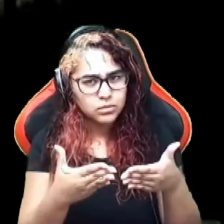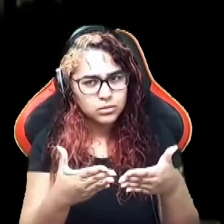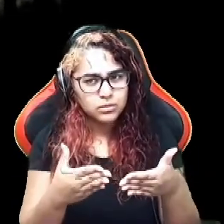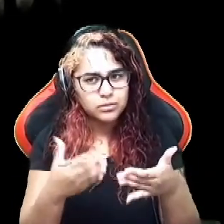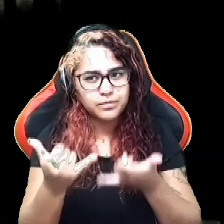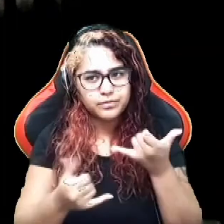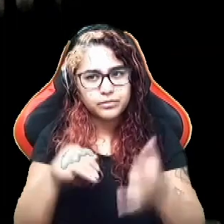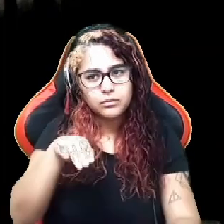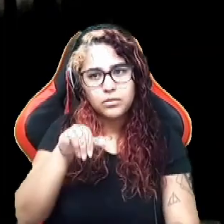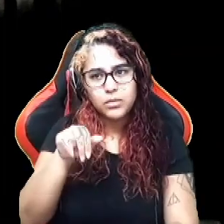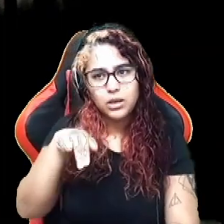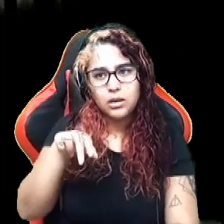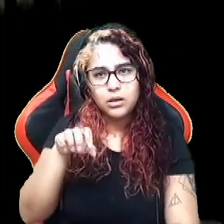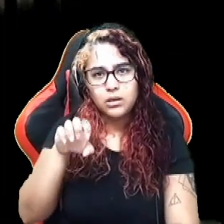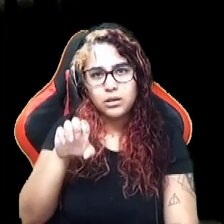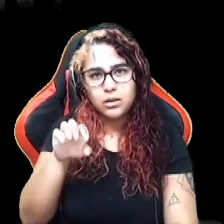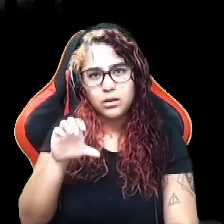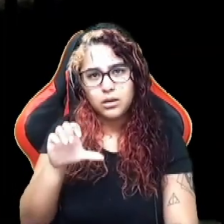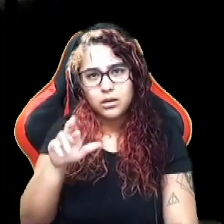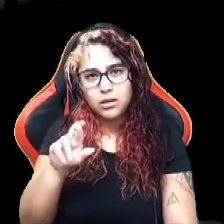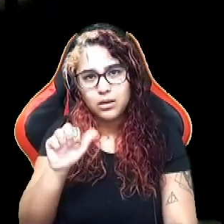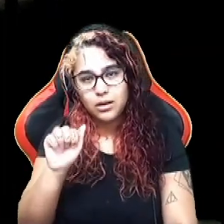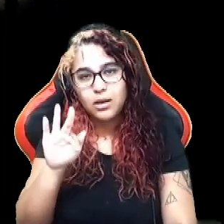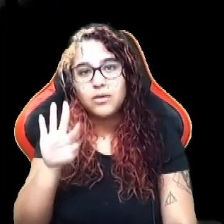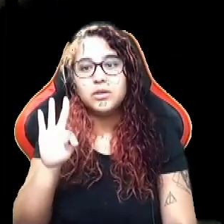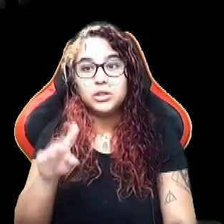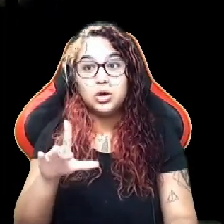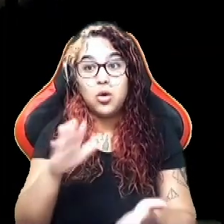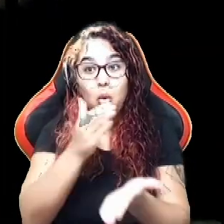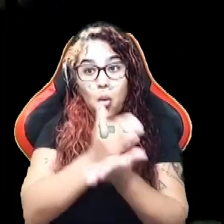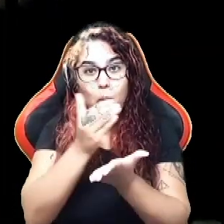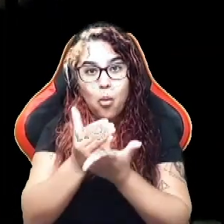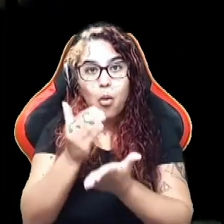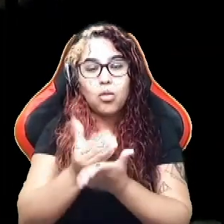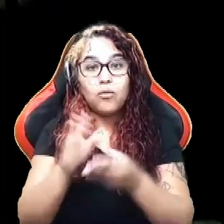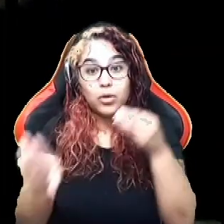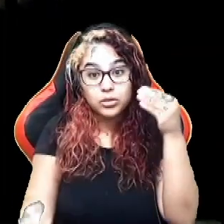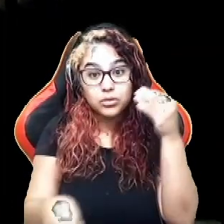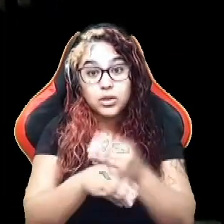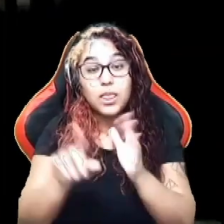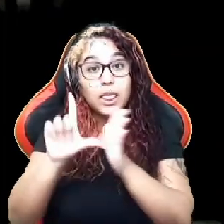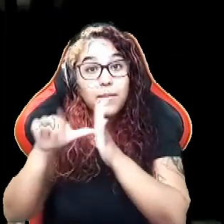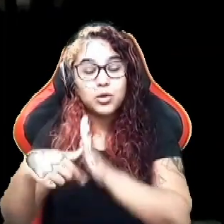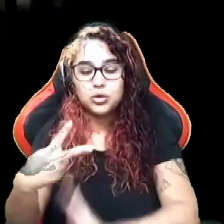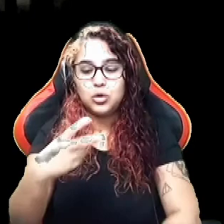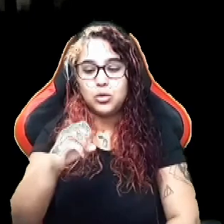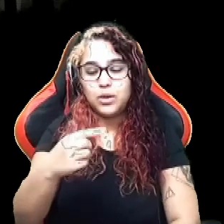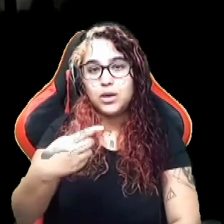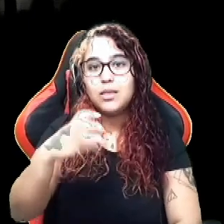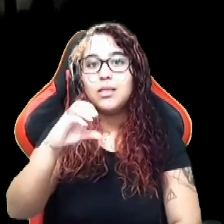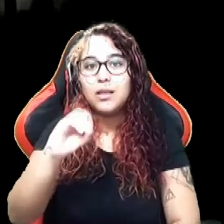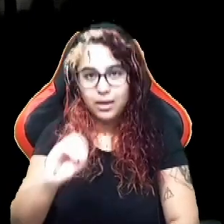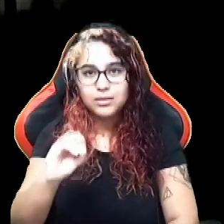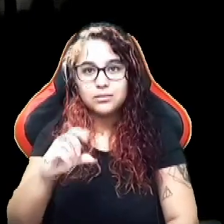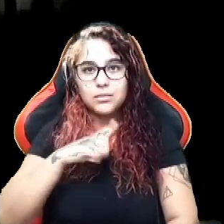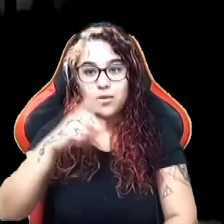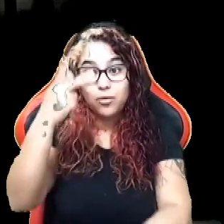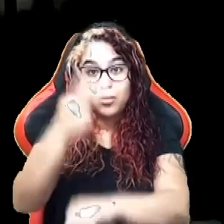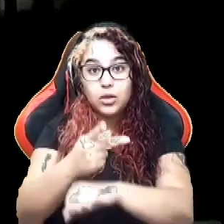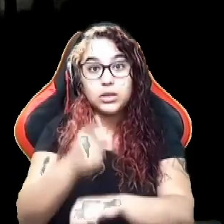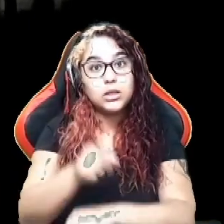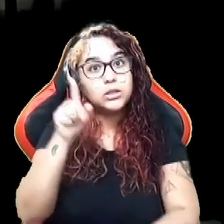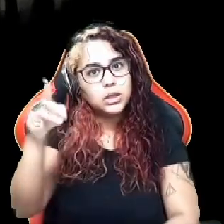specific facts about Minecraft. This is crazy, but the cake was added once the game got the Indie Award of the Year in